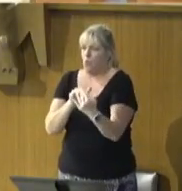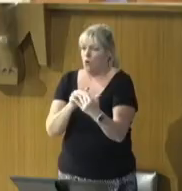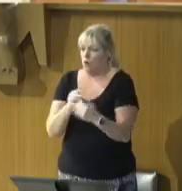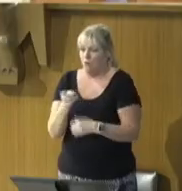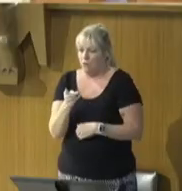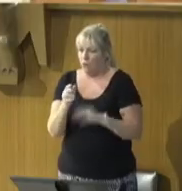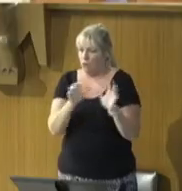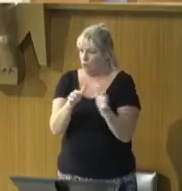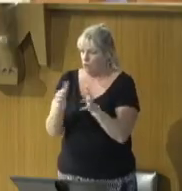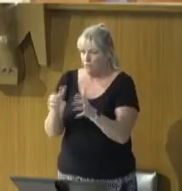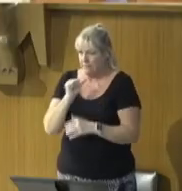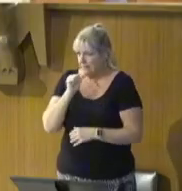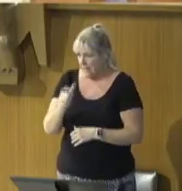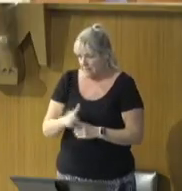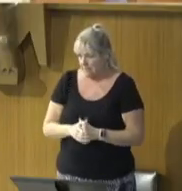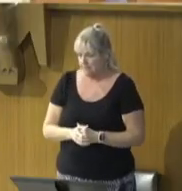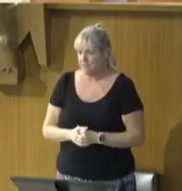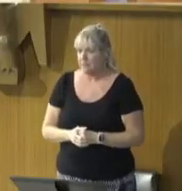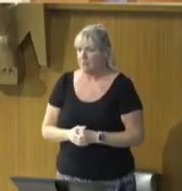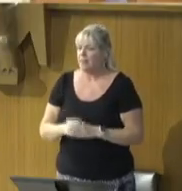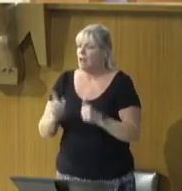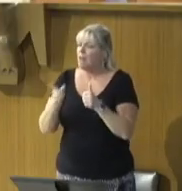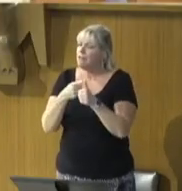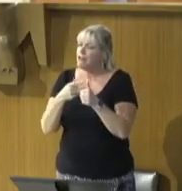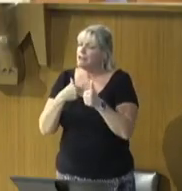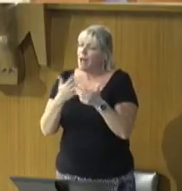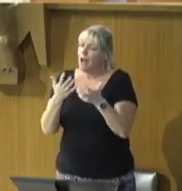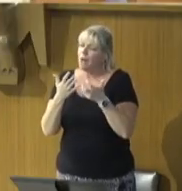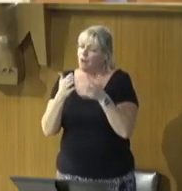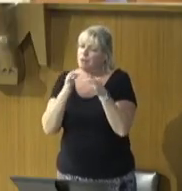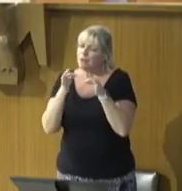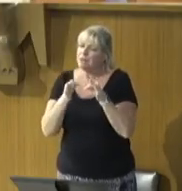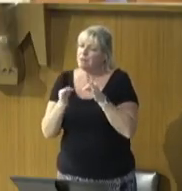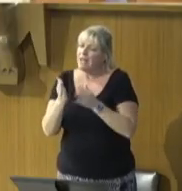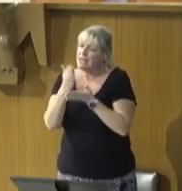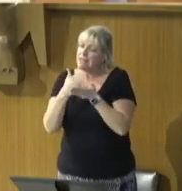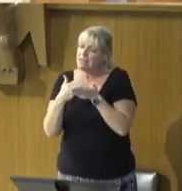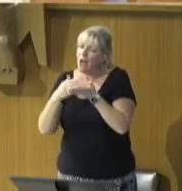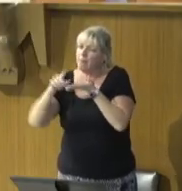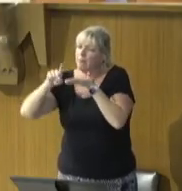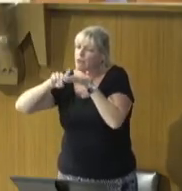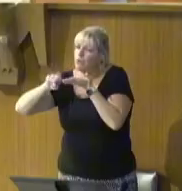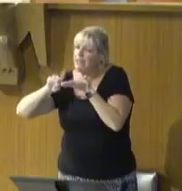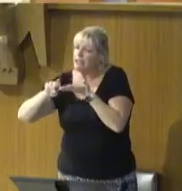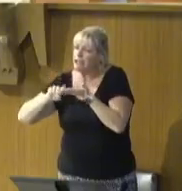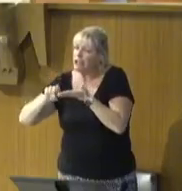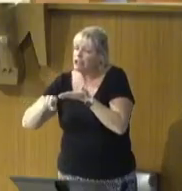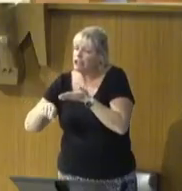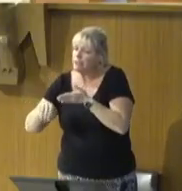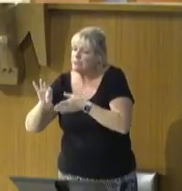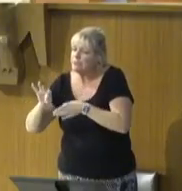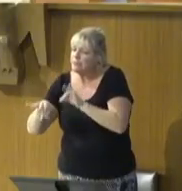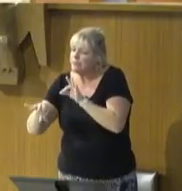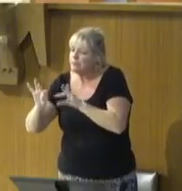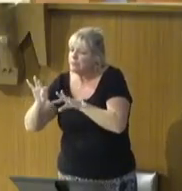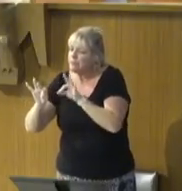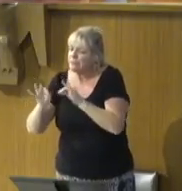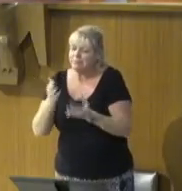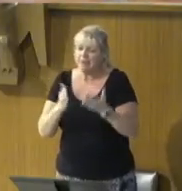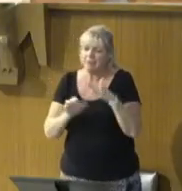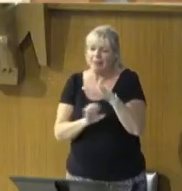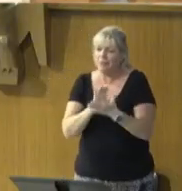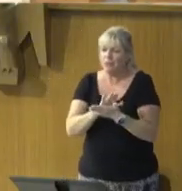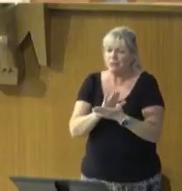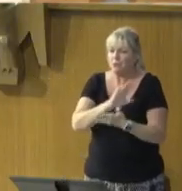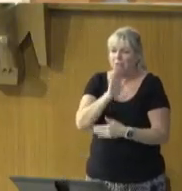But first, let's talk about some scholarly details that we may not have discussed in grade school. We have